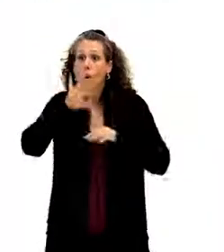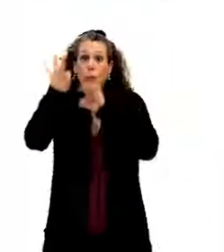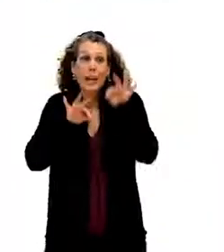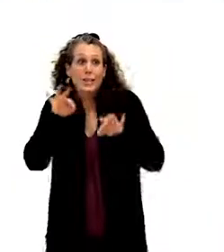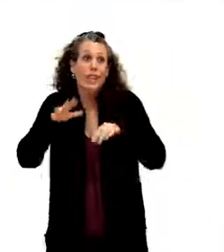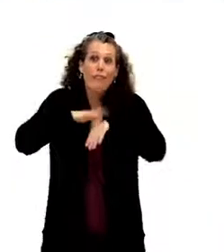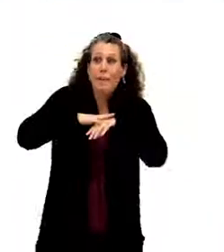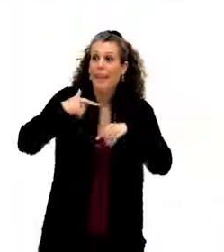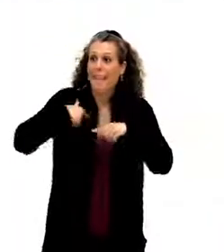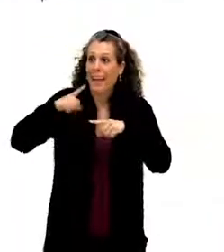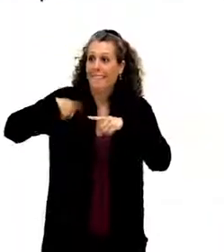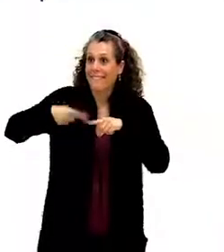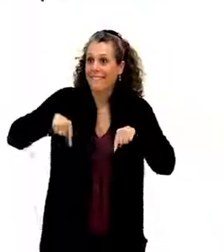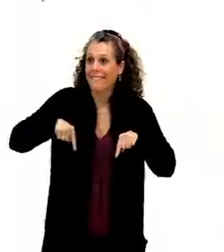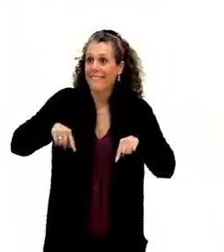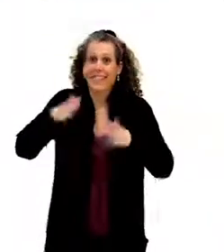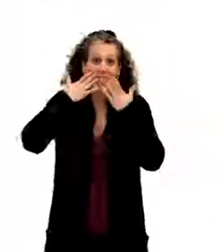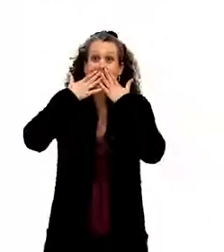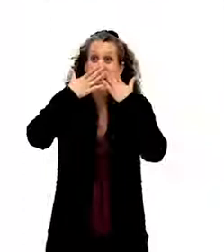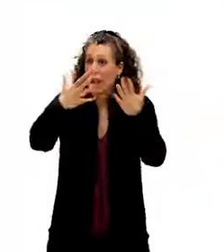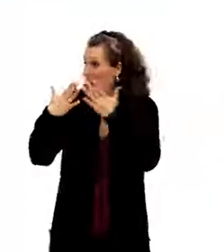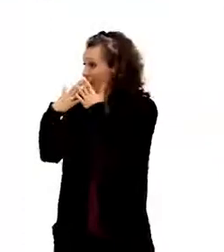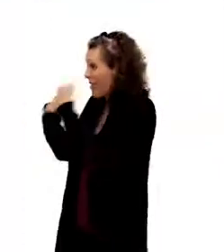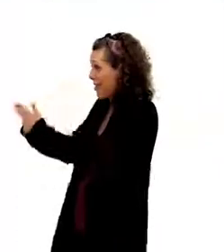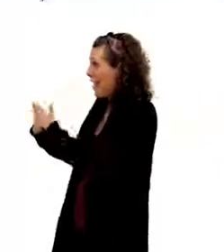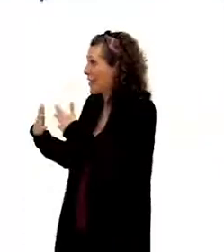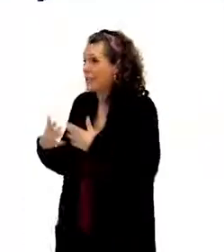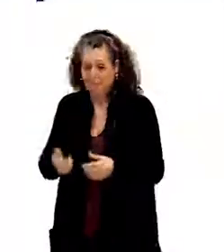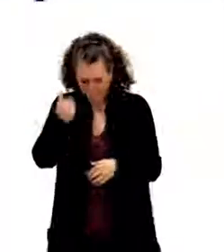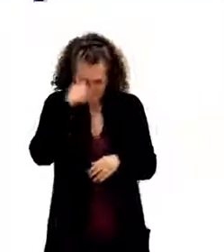you might have. Again, thank you. Thank you, Duara. And Godspeed. Thank you.